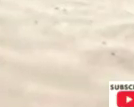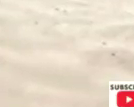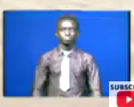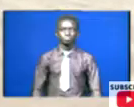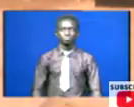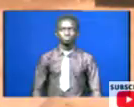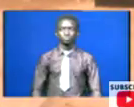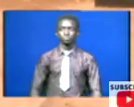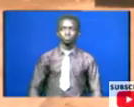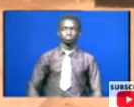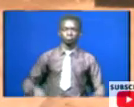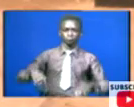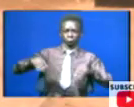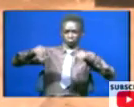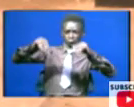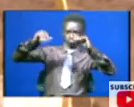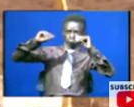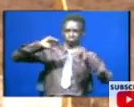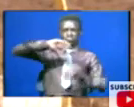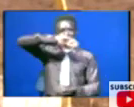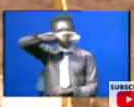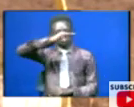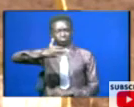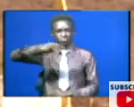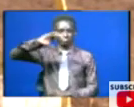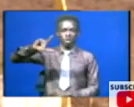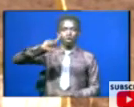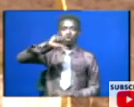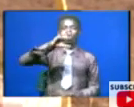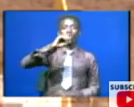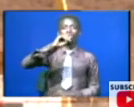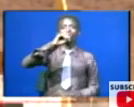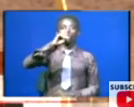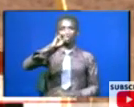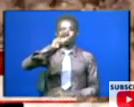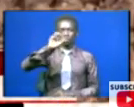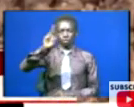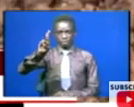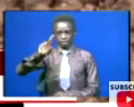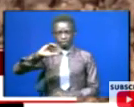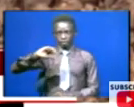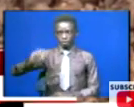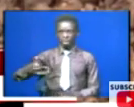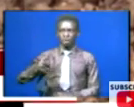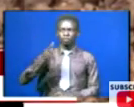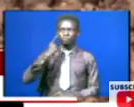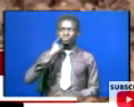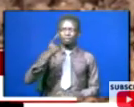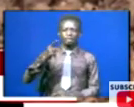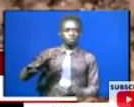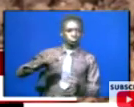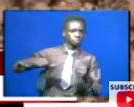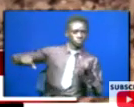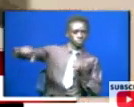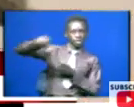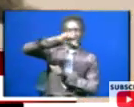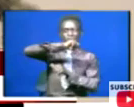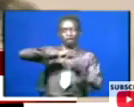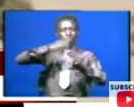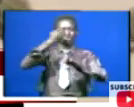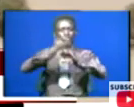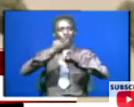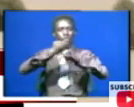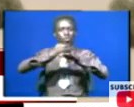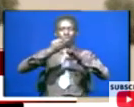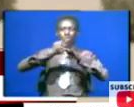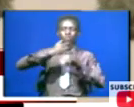The sandy and hilly Lodwar town stands perched, surrounded by the imposing stony hills. But